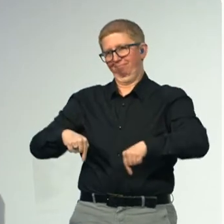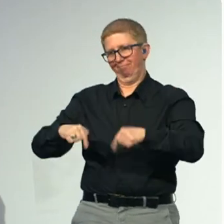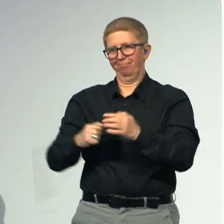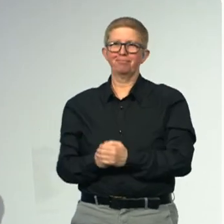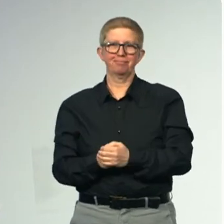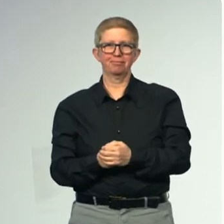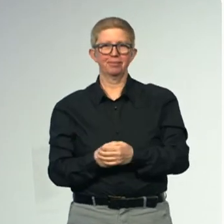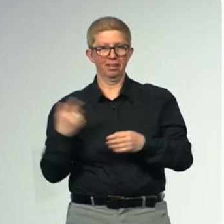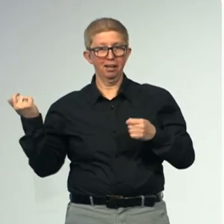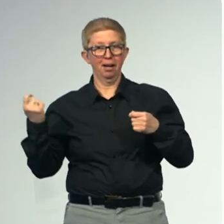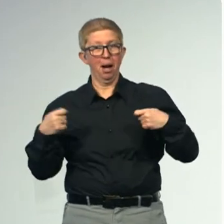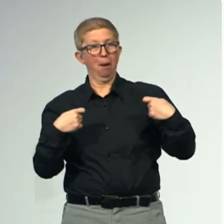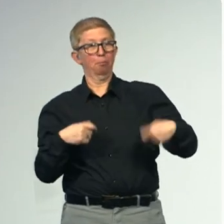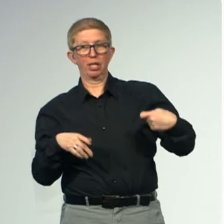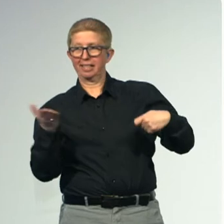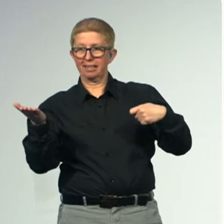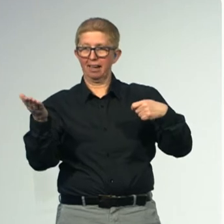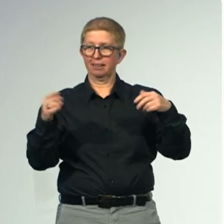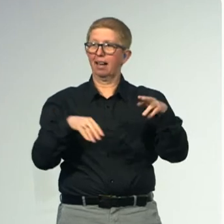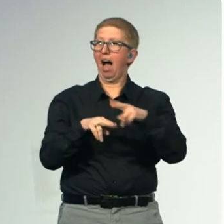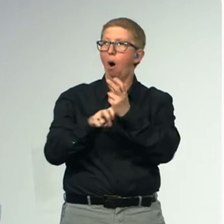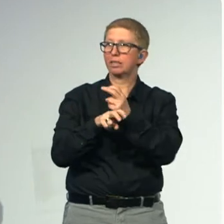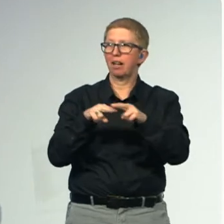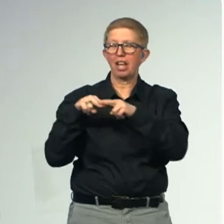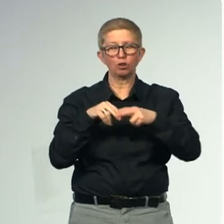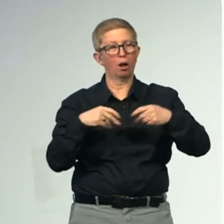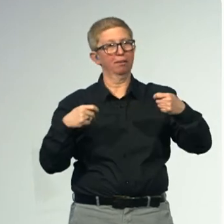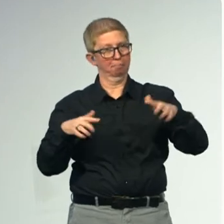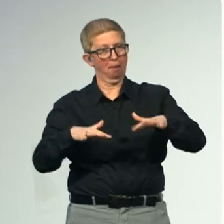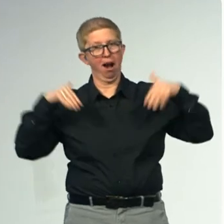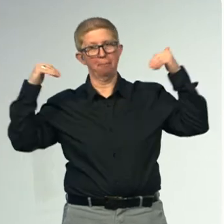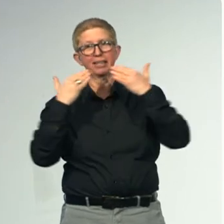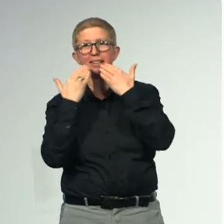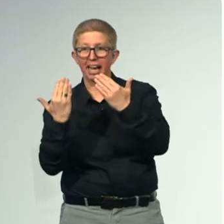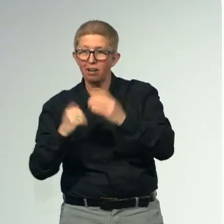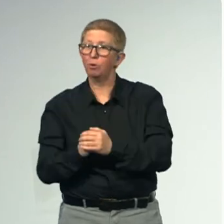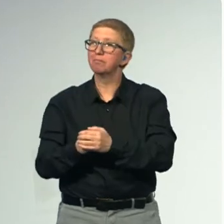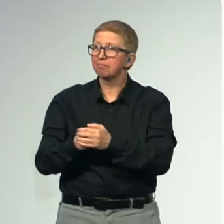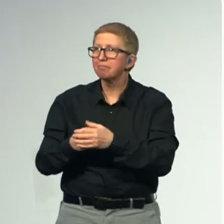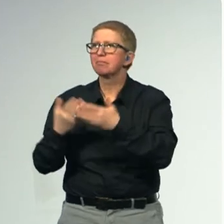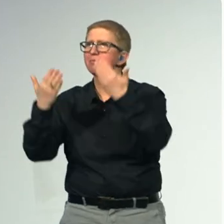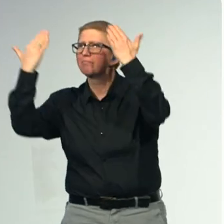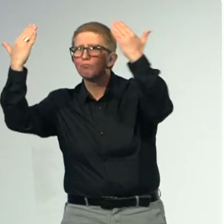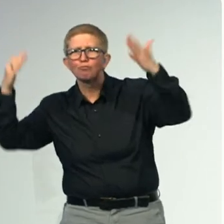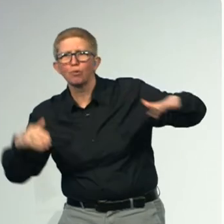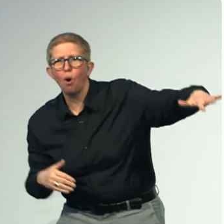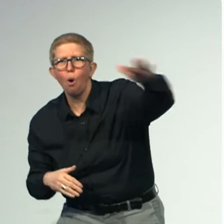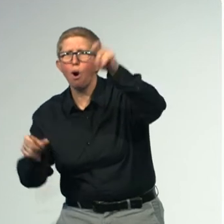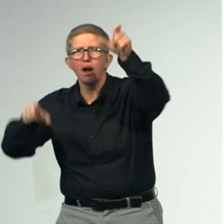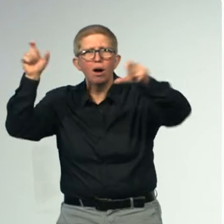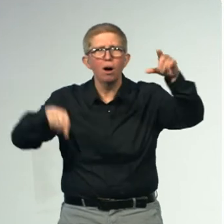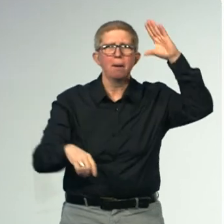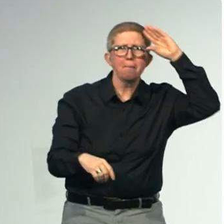National Council, Royal Highness, ladies and gentlemen, Mr. Essel,